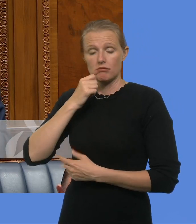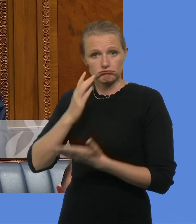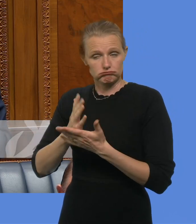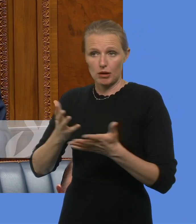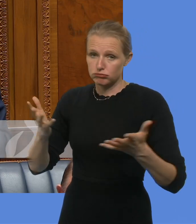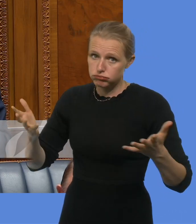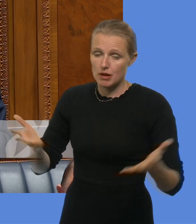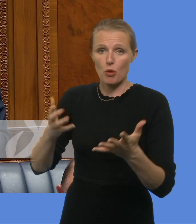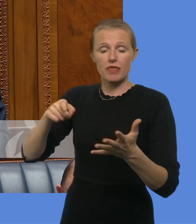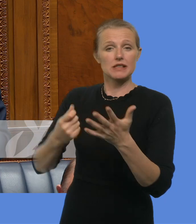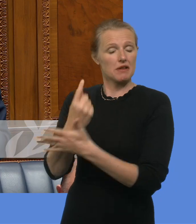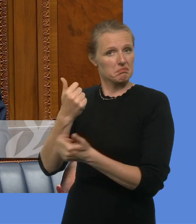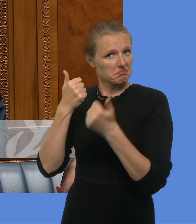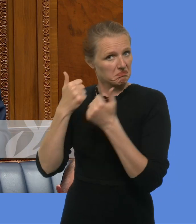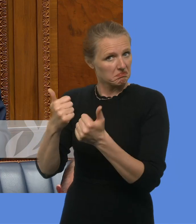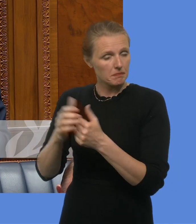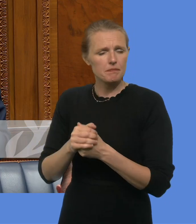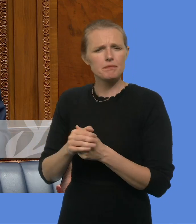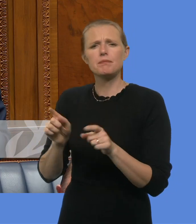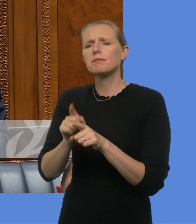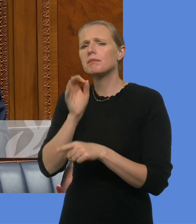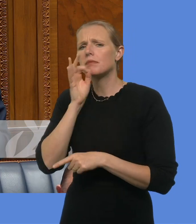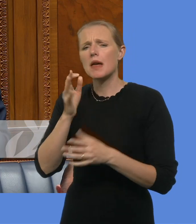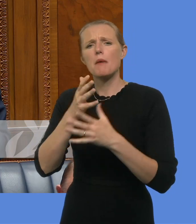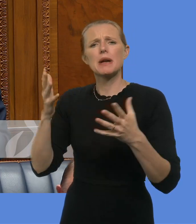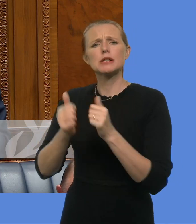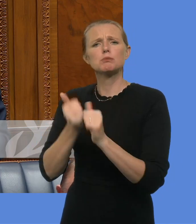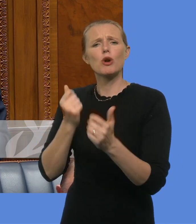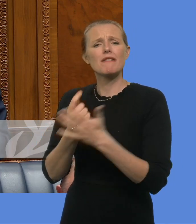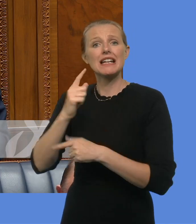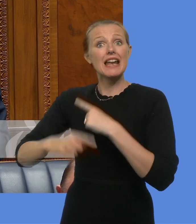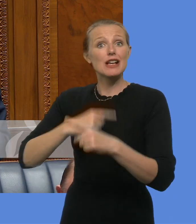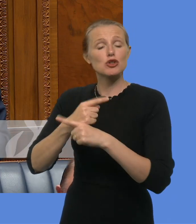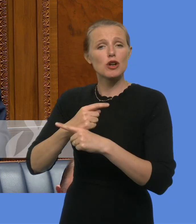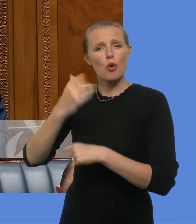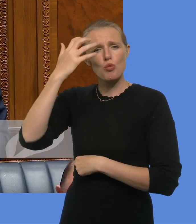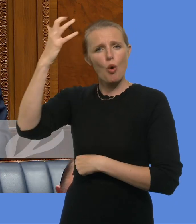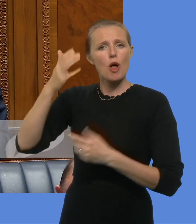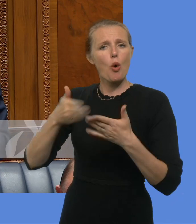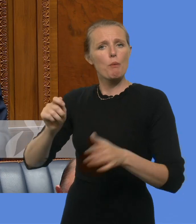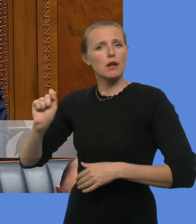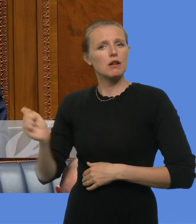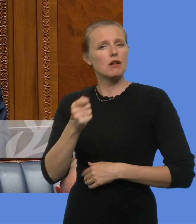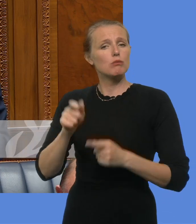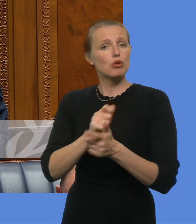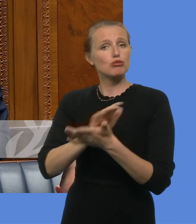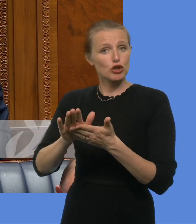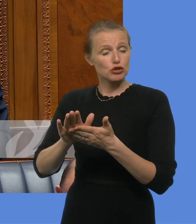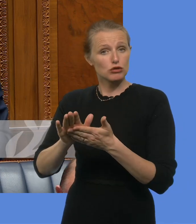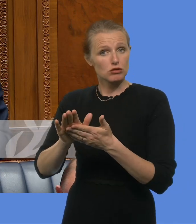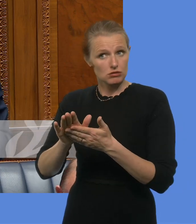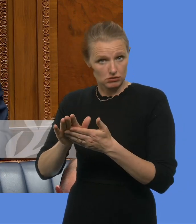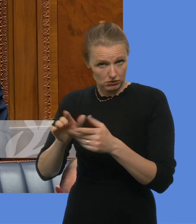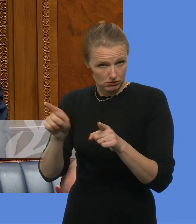event. Can I also ask the other major sporting event next year, the Royal Open at Portrush? Will you also give that